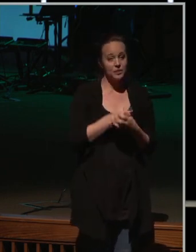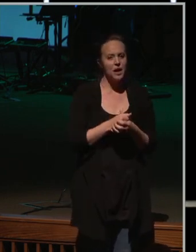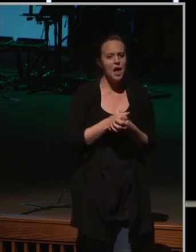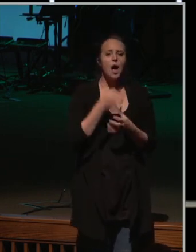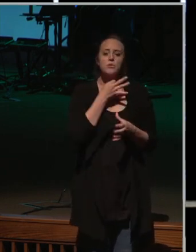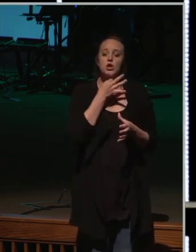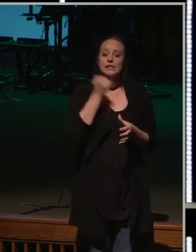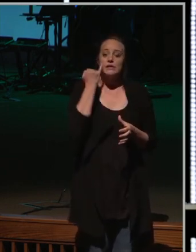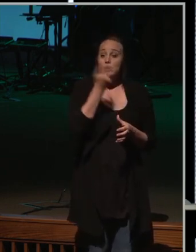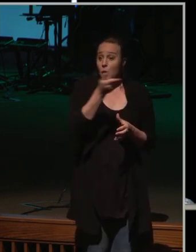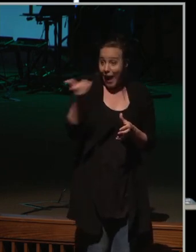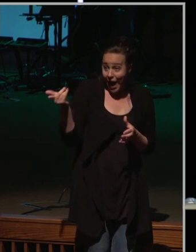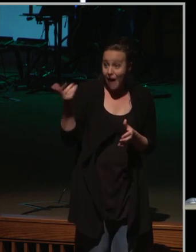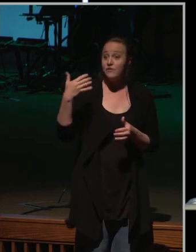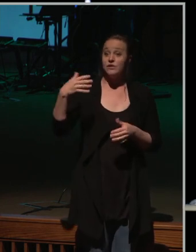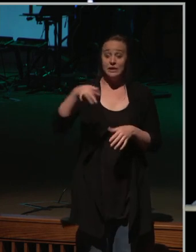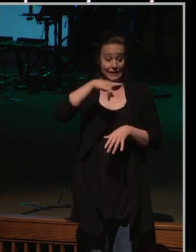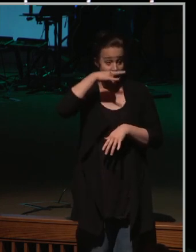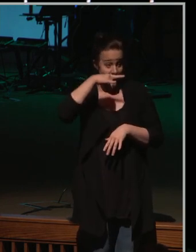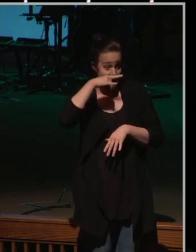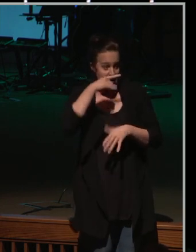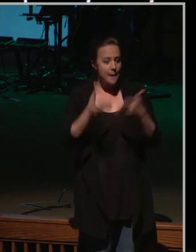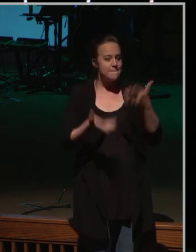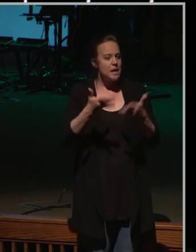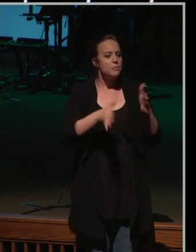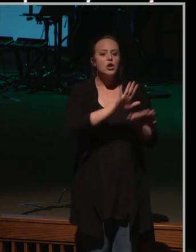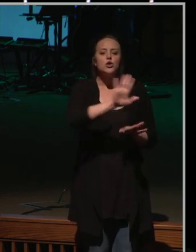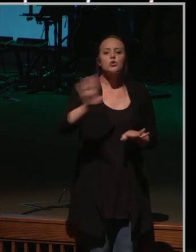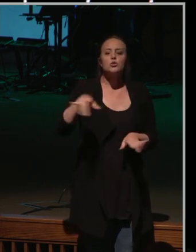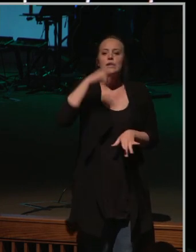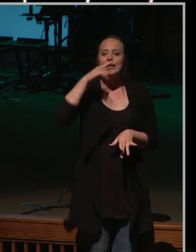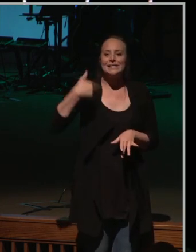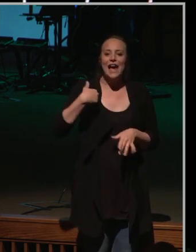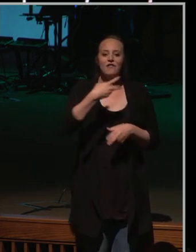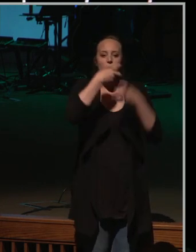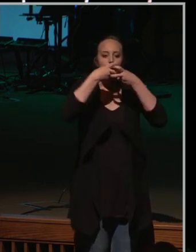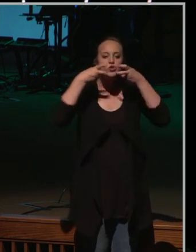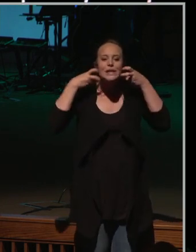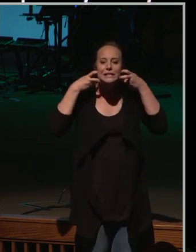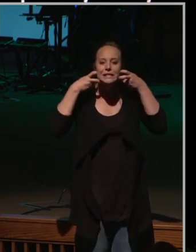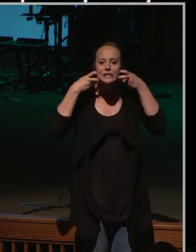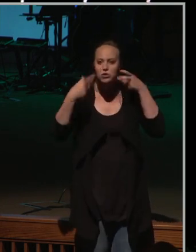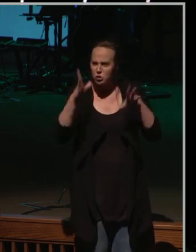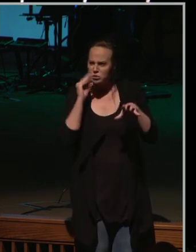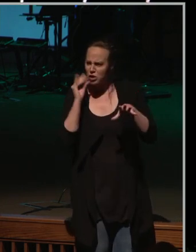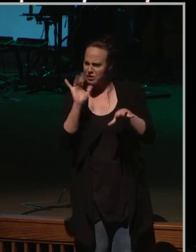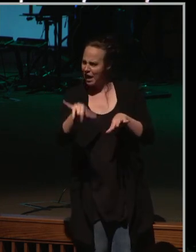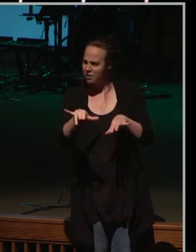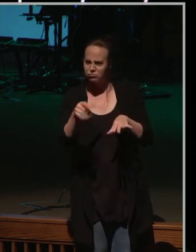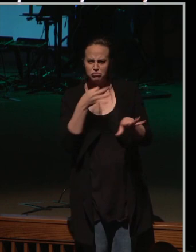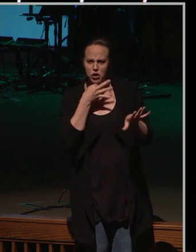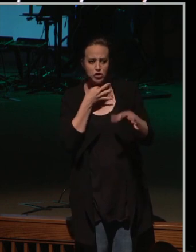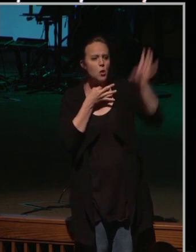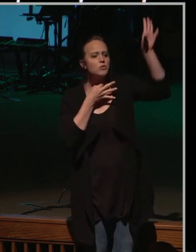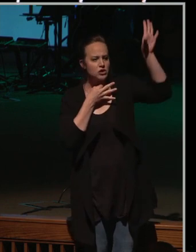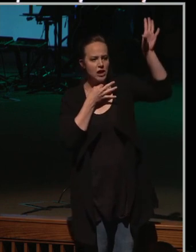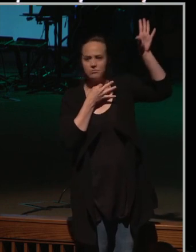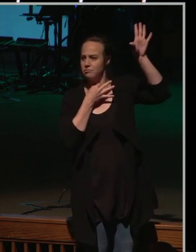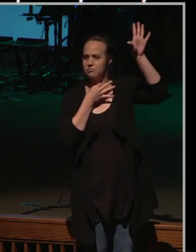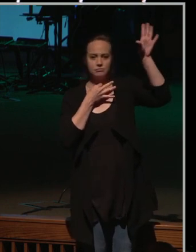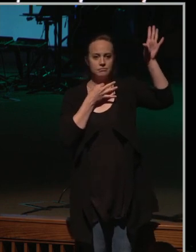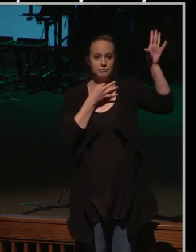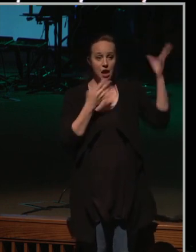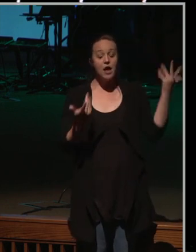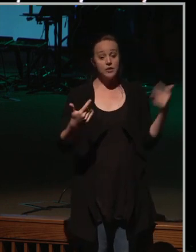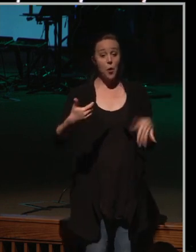or are they currently in braces? Raise your hand if you've gone through that with your kids. Yeah, so we had 6 kids. 5 of them